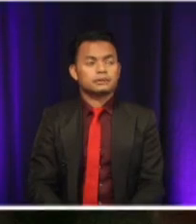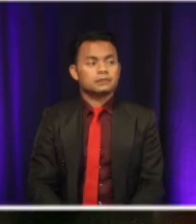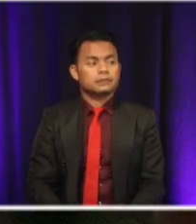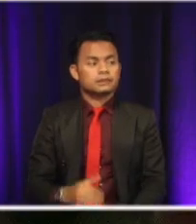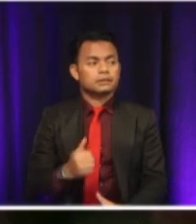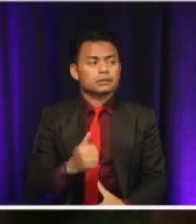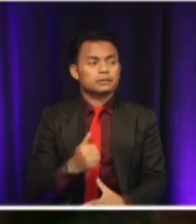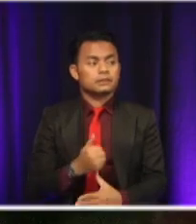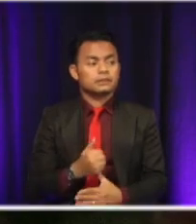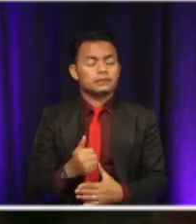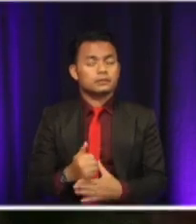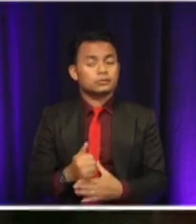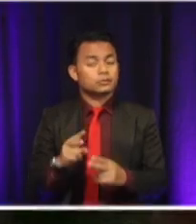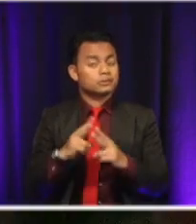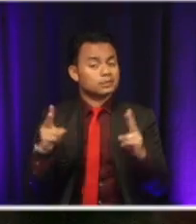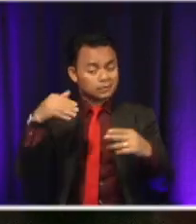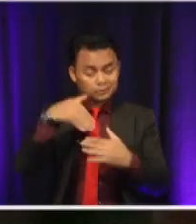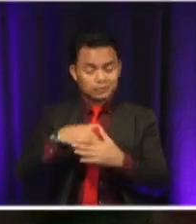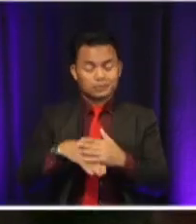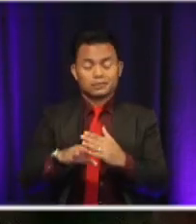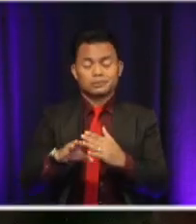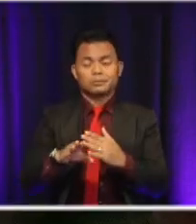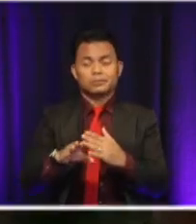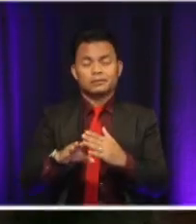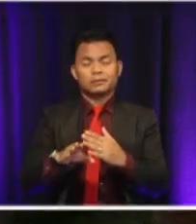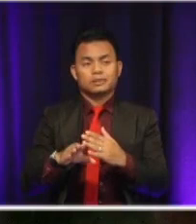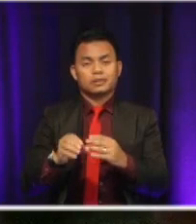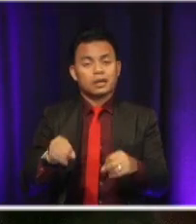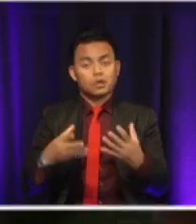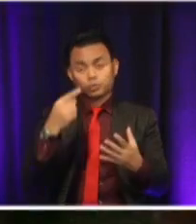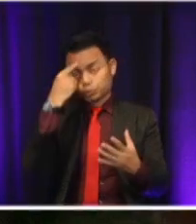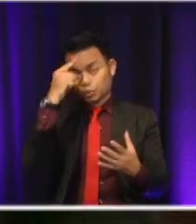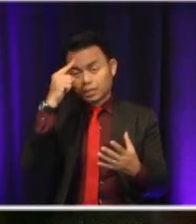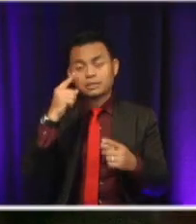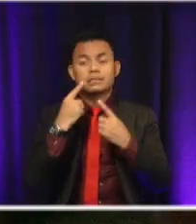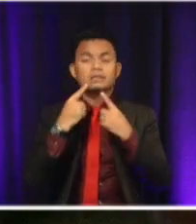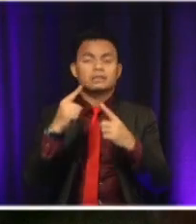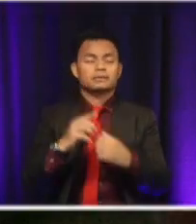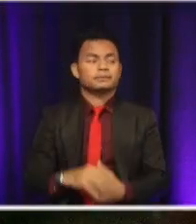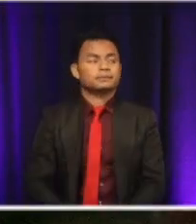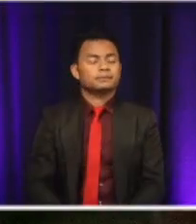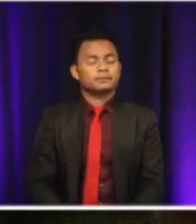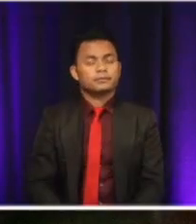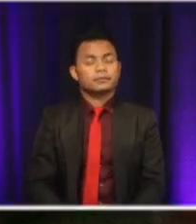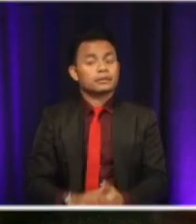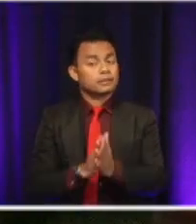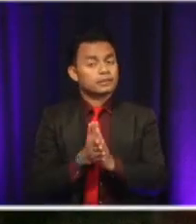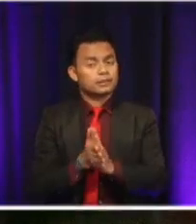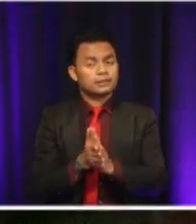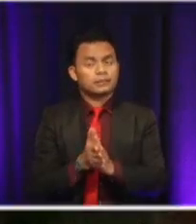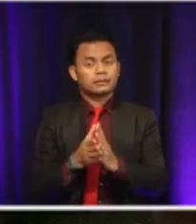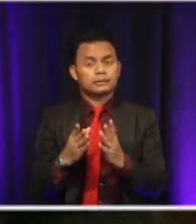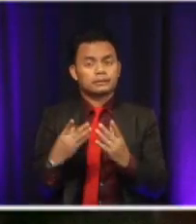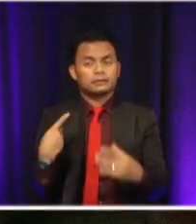thorough explanation on how to answer section C of poetry. Now, can we have a bit of a conclusion from you from what